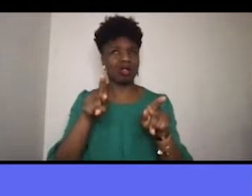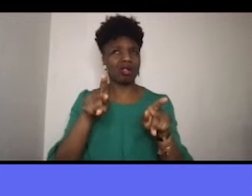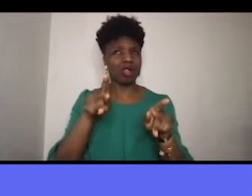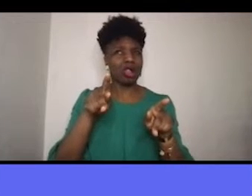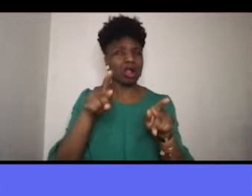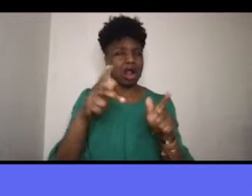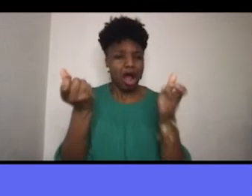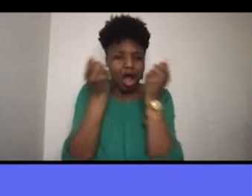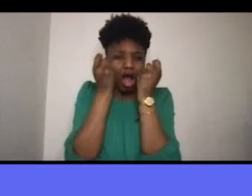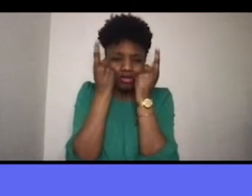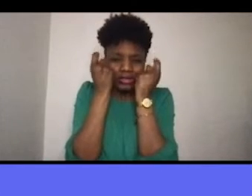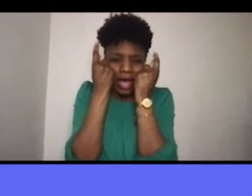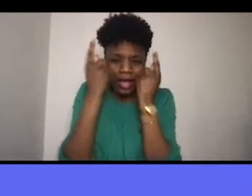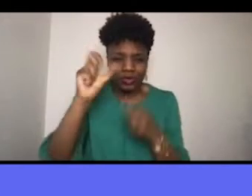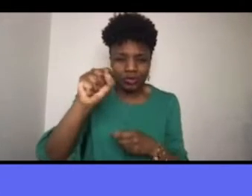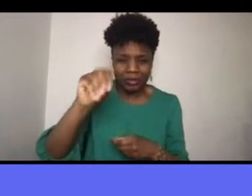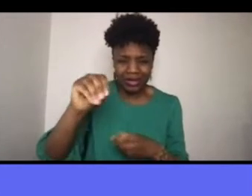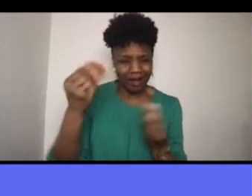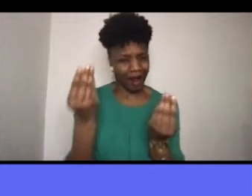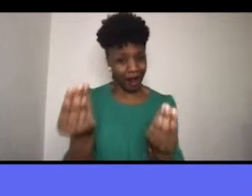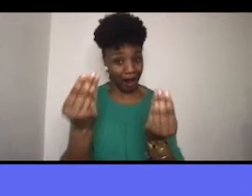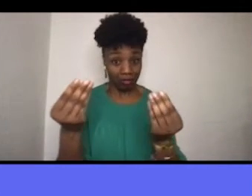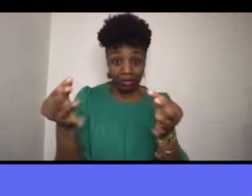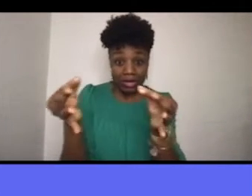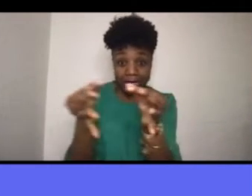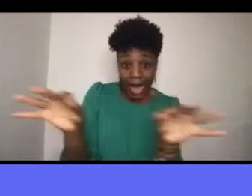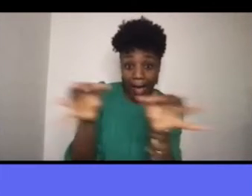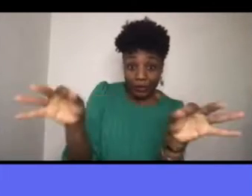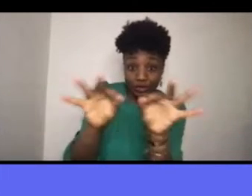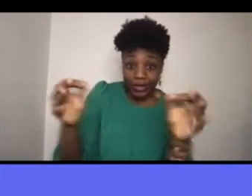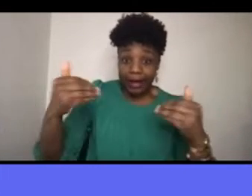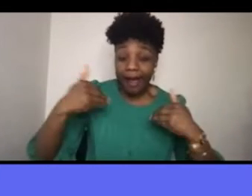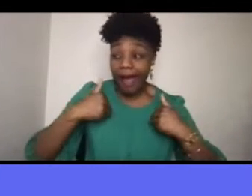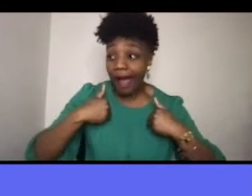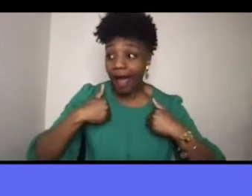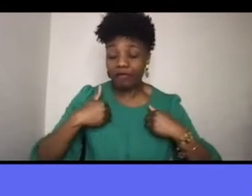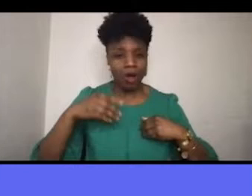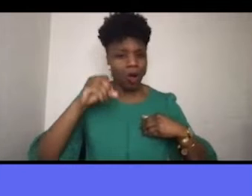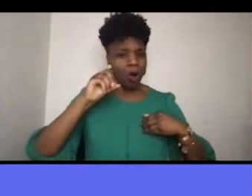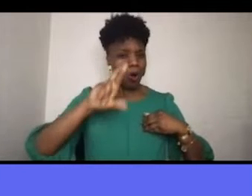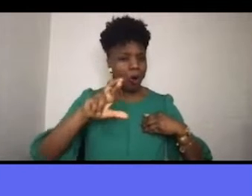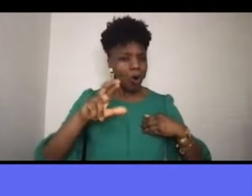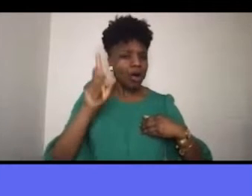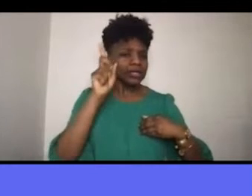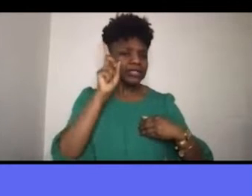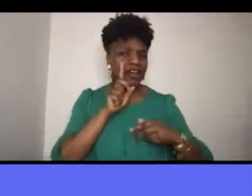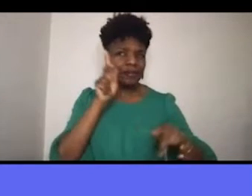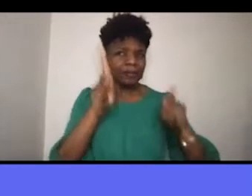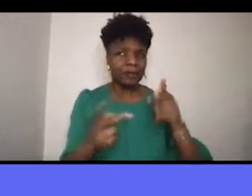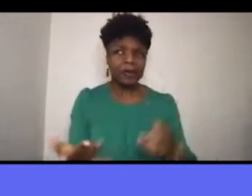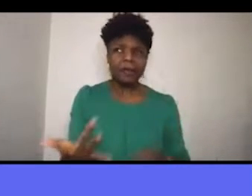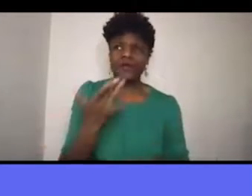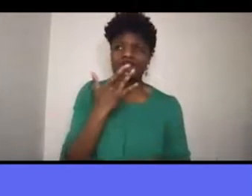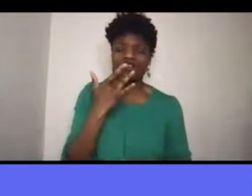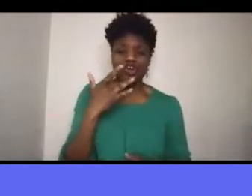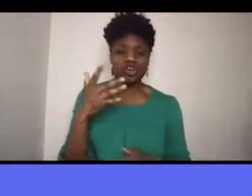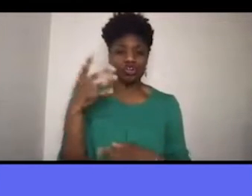closed caption situation, or is signing a better method of receiving the